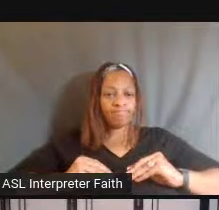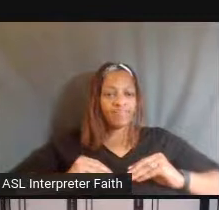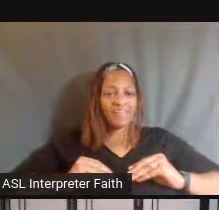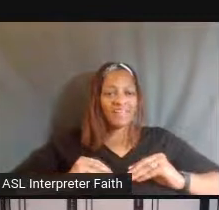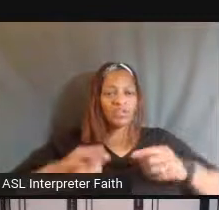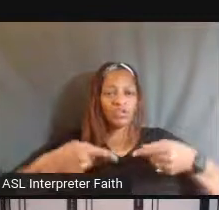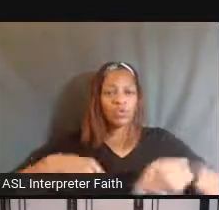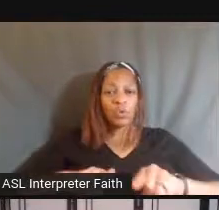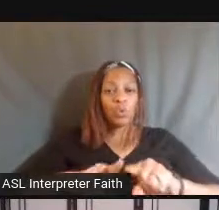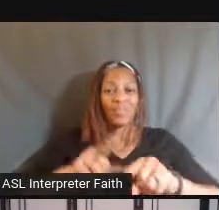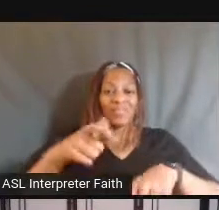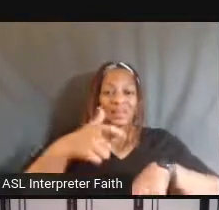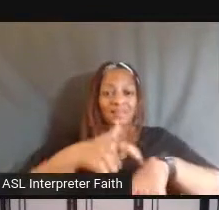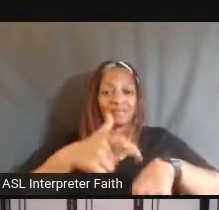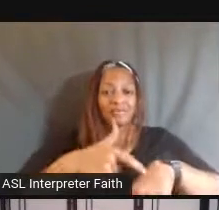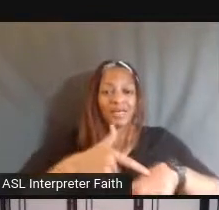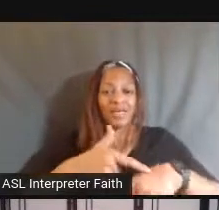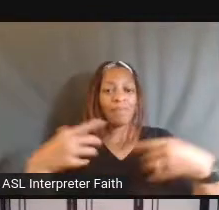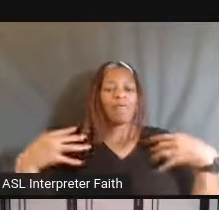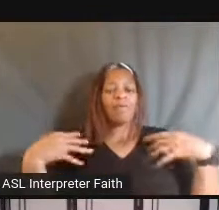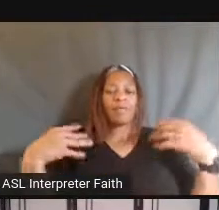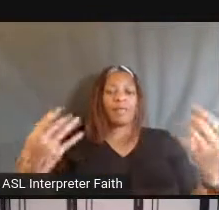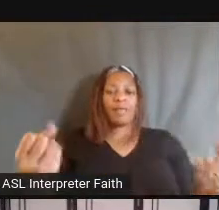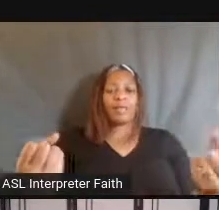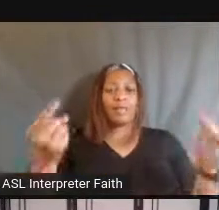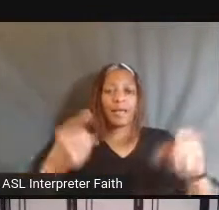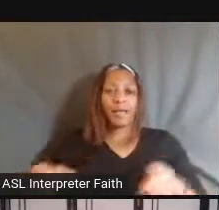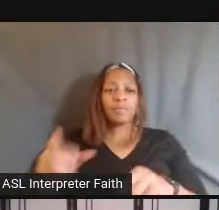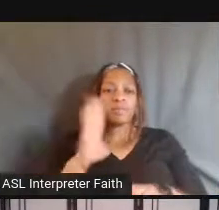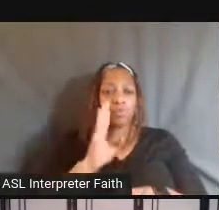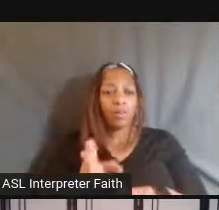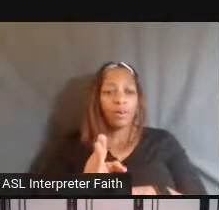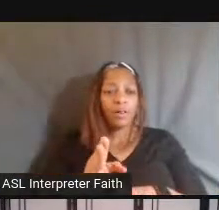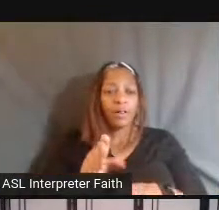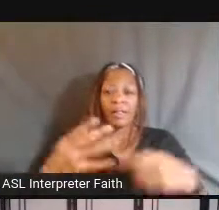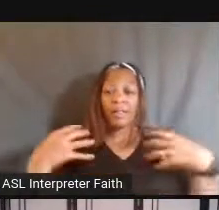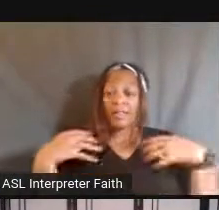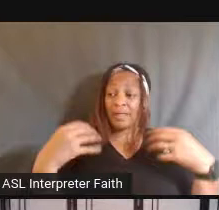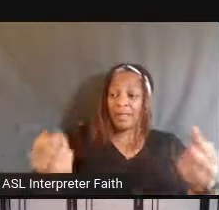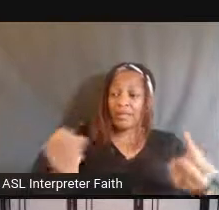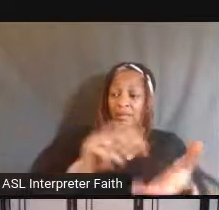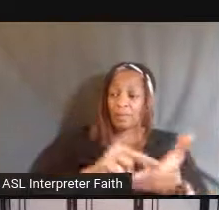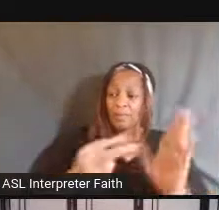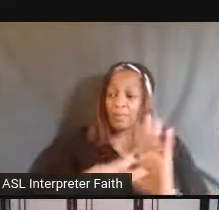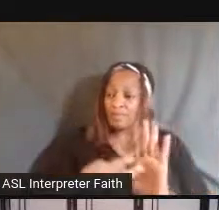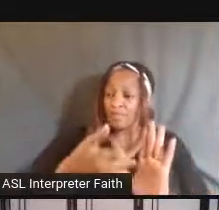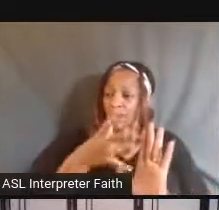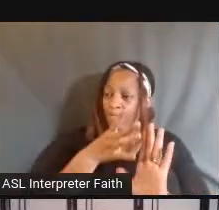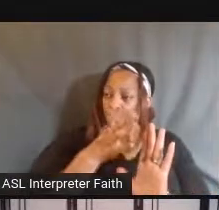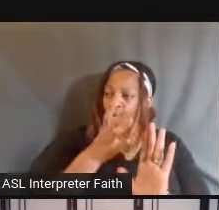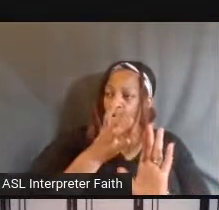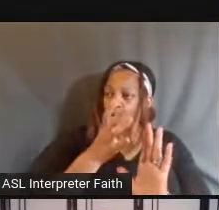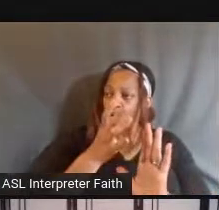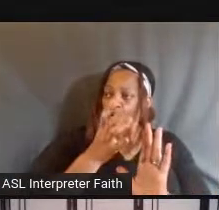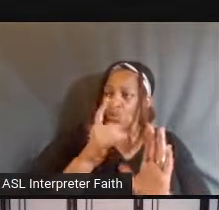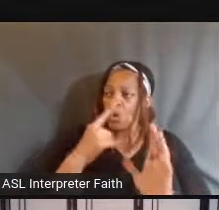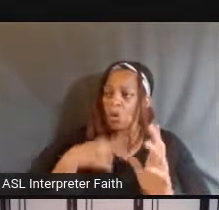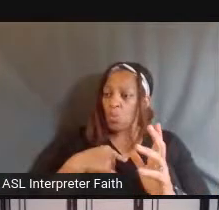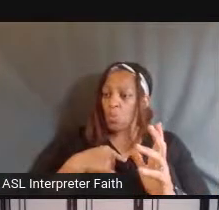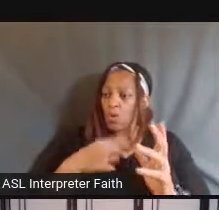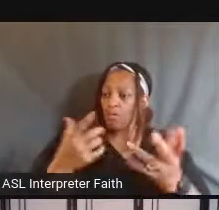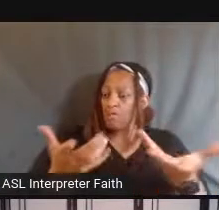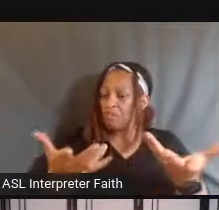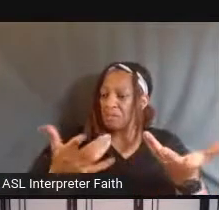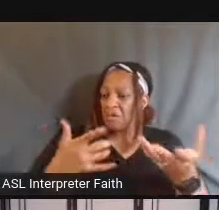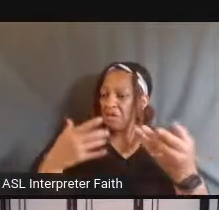that, healing occurs. And healing doesn't necessarily mean that my mom would have been cured of